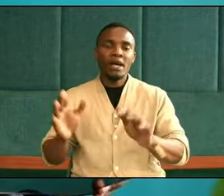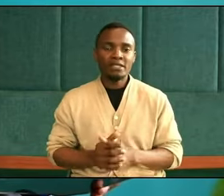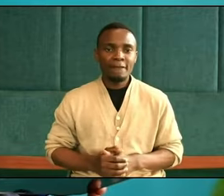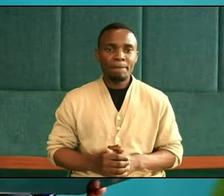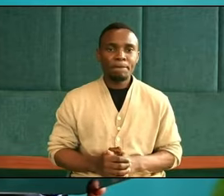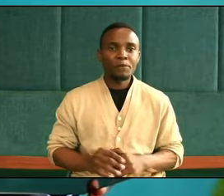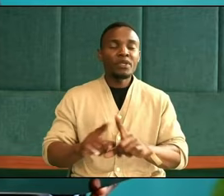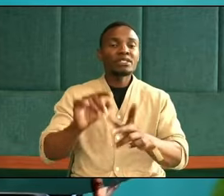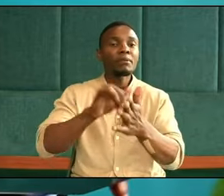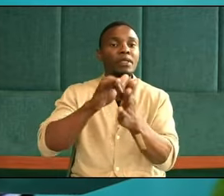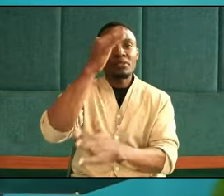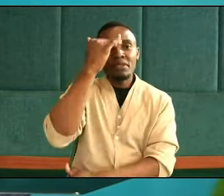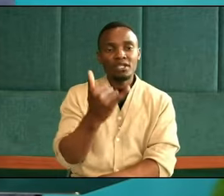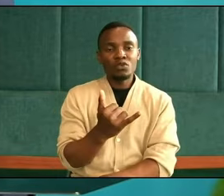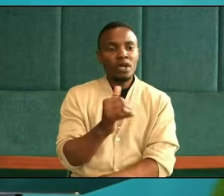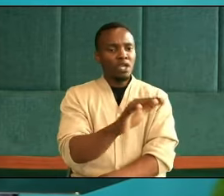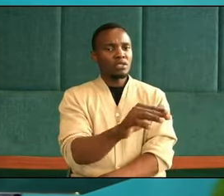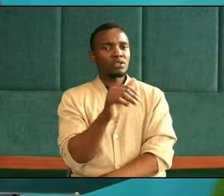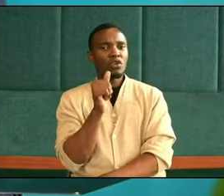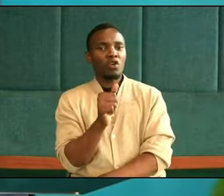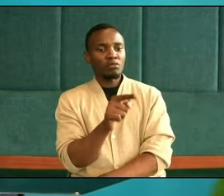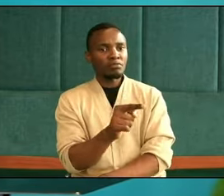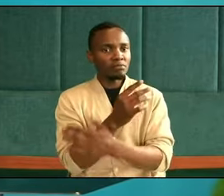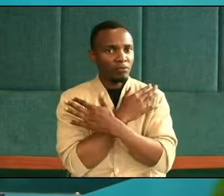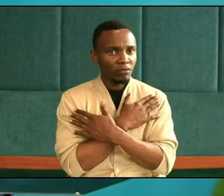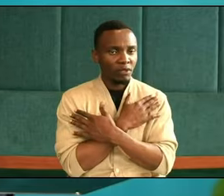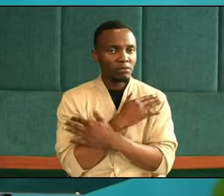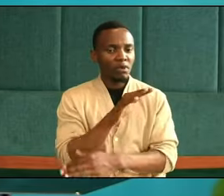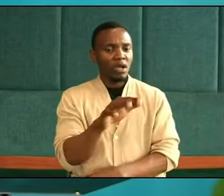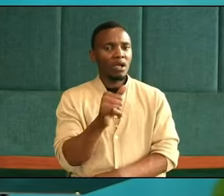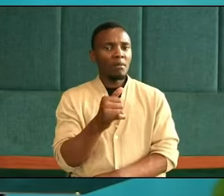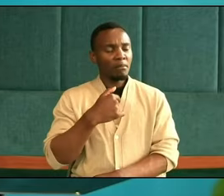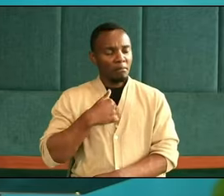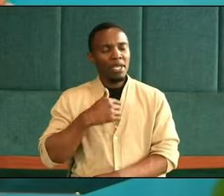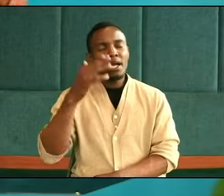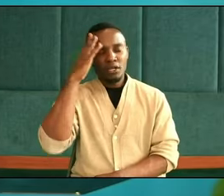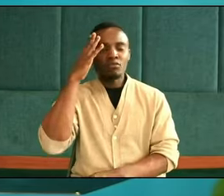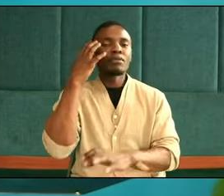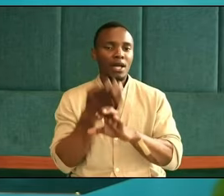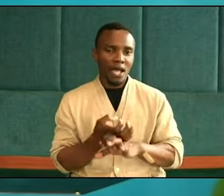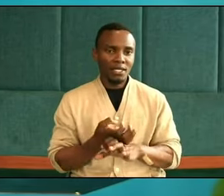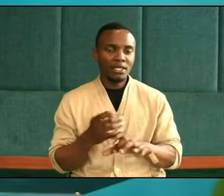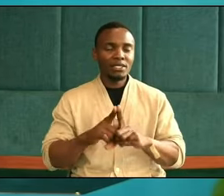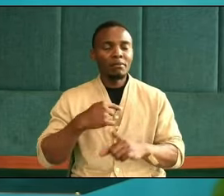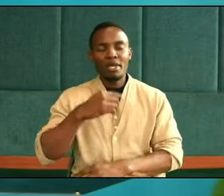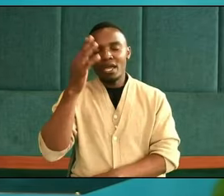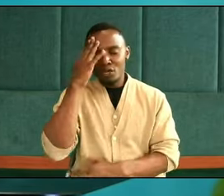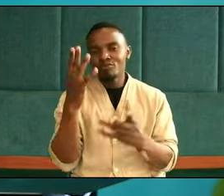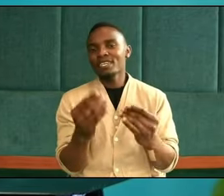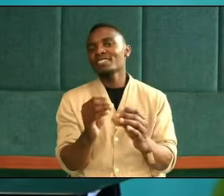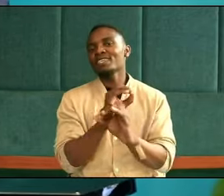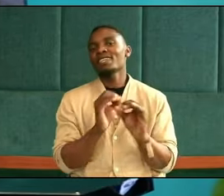that's why he called his armor bearer, come, come. I know it is tough. I know it is not easy.